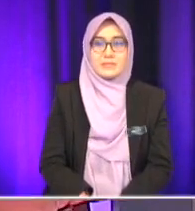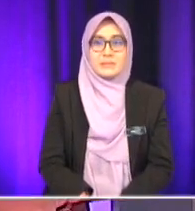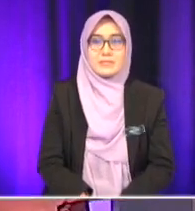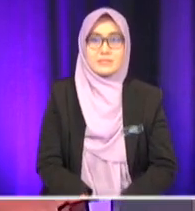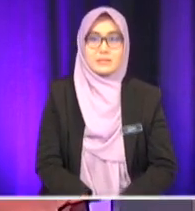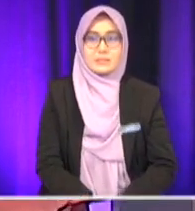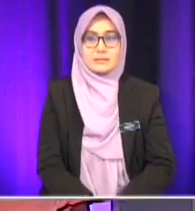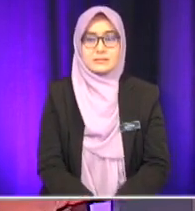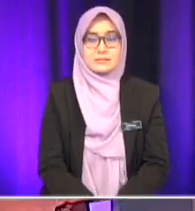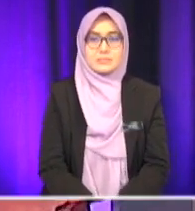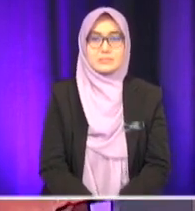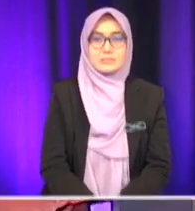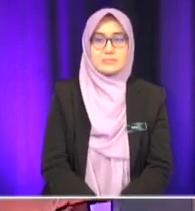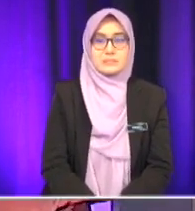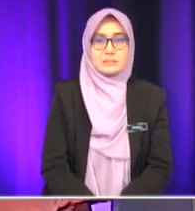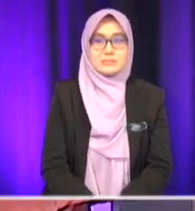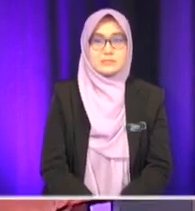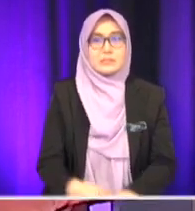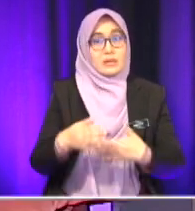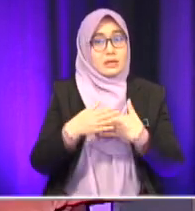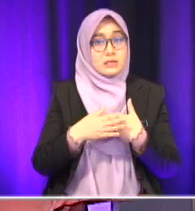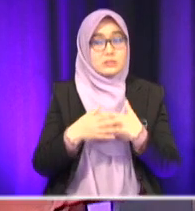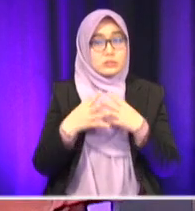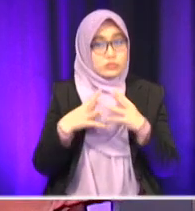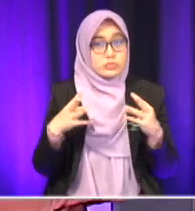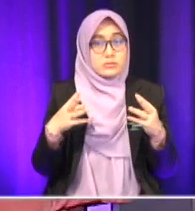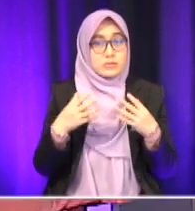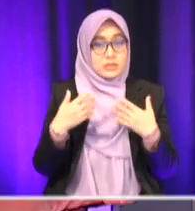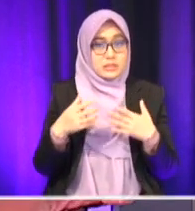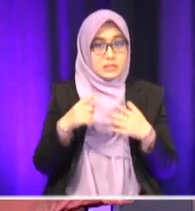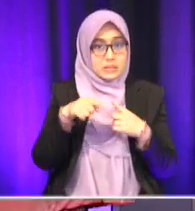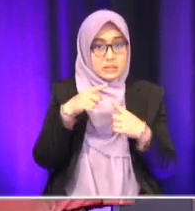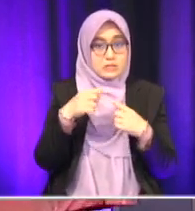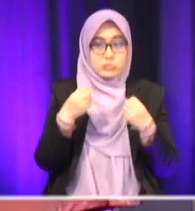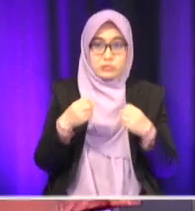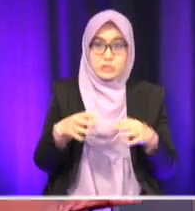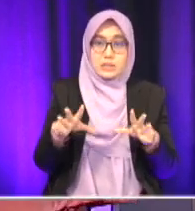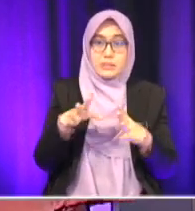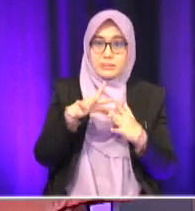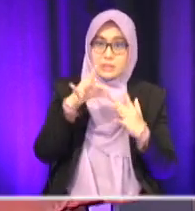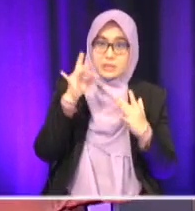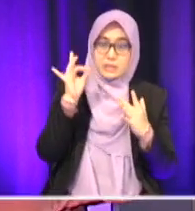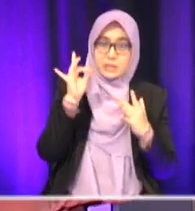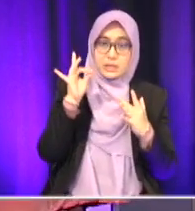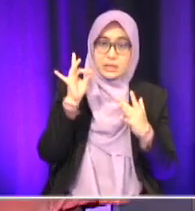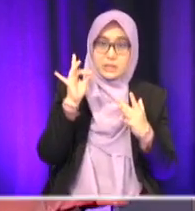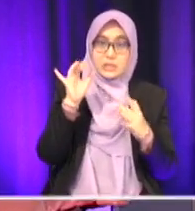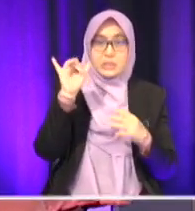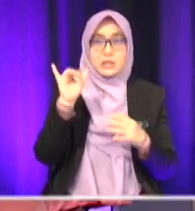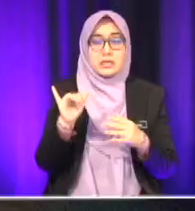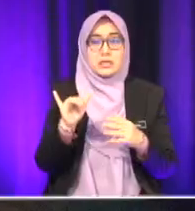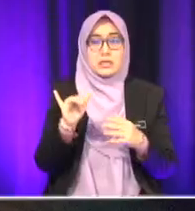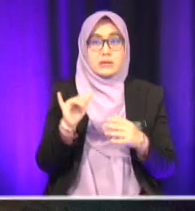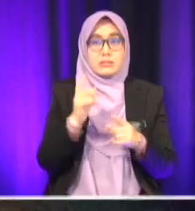whole. Okay. After you have chosen the suitable